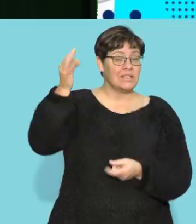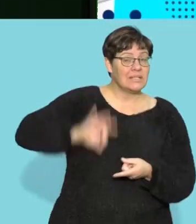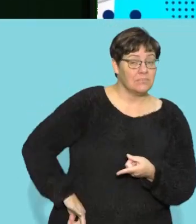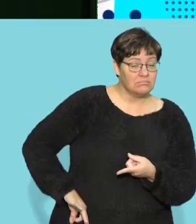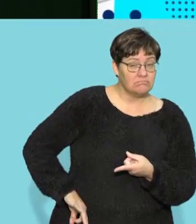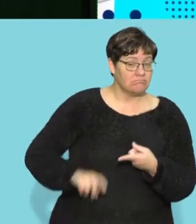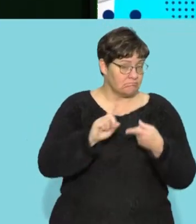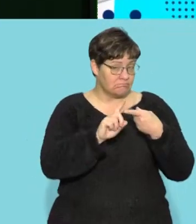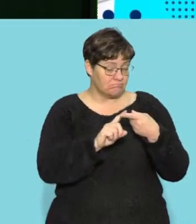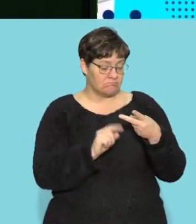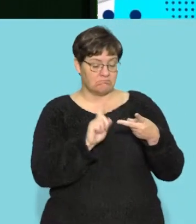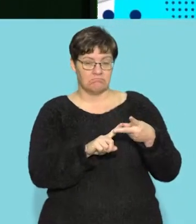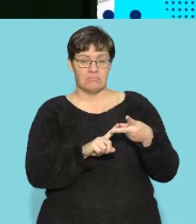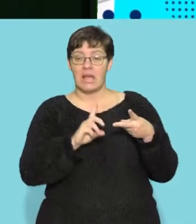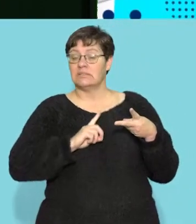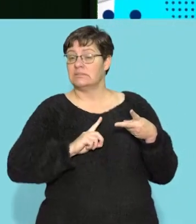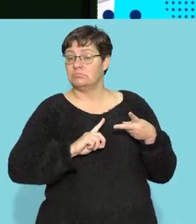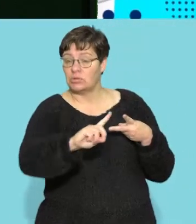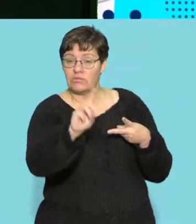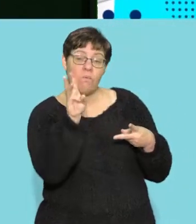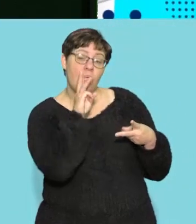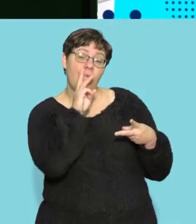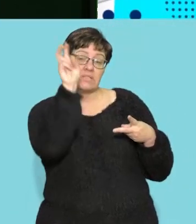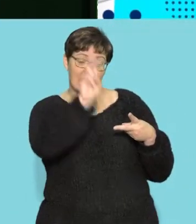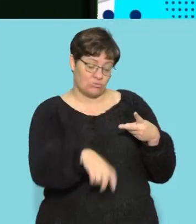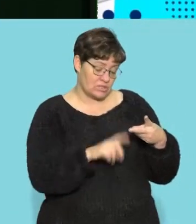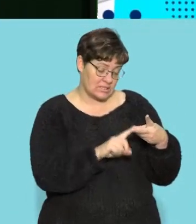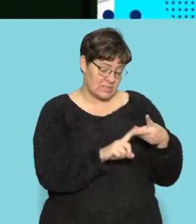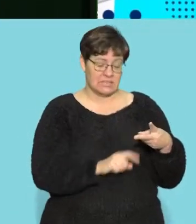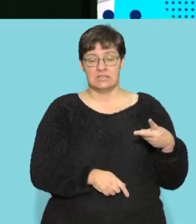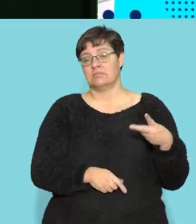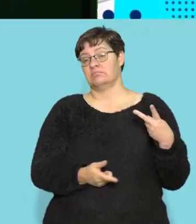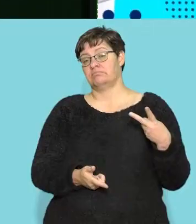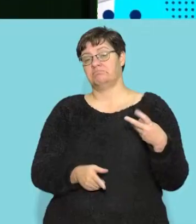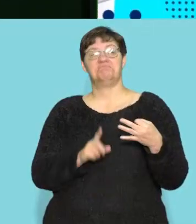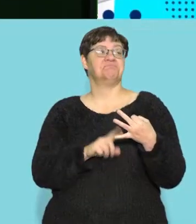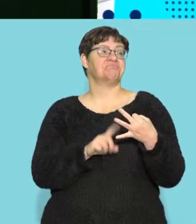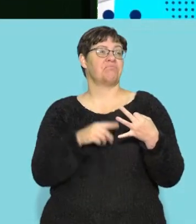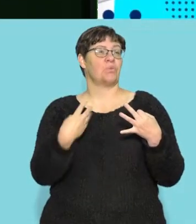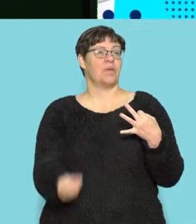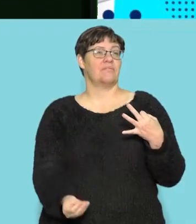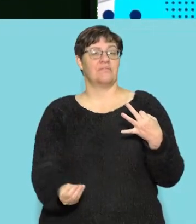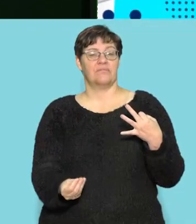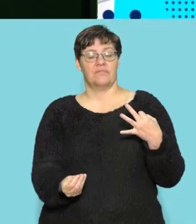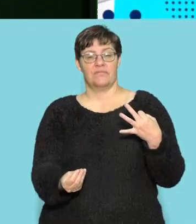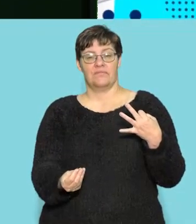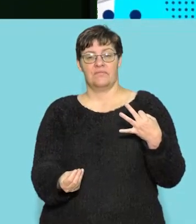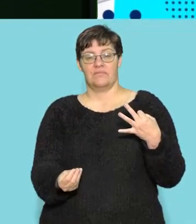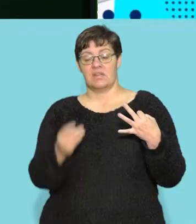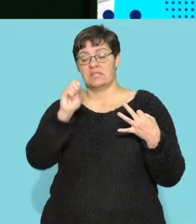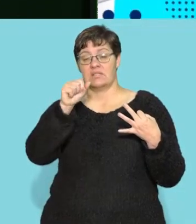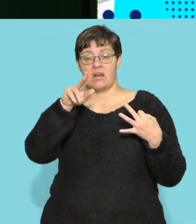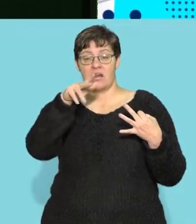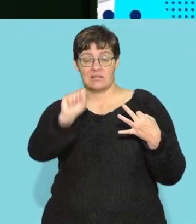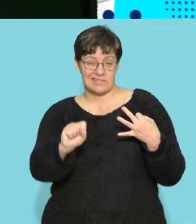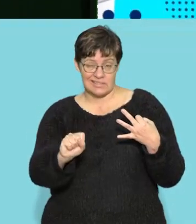right? Deposit on water and electricity, right? You would also have SARS,